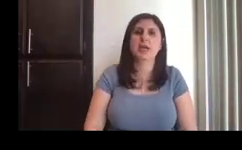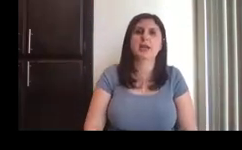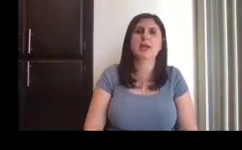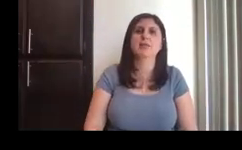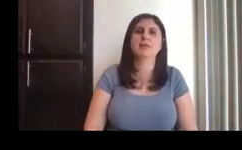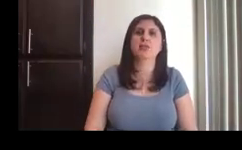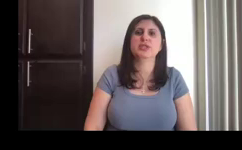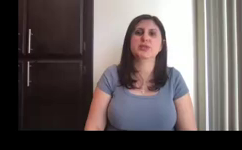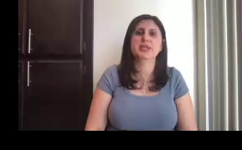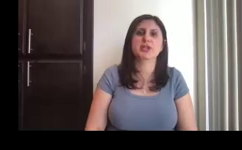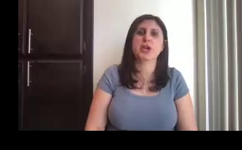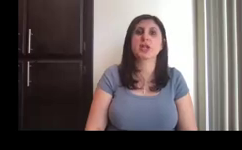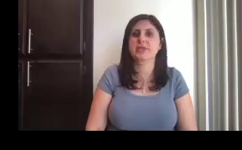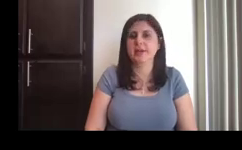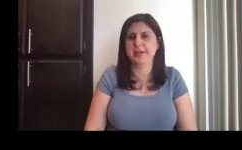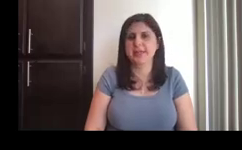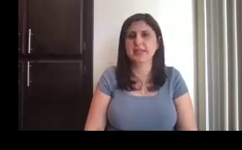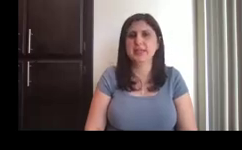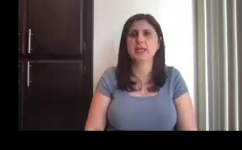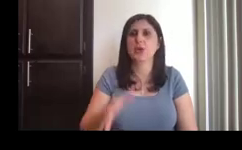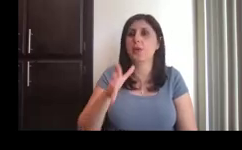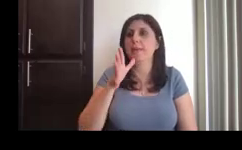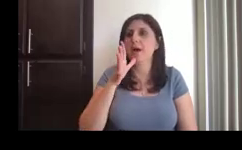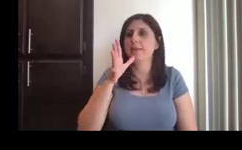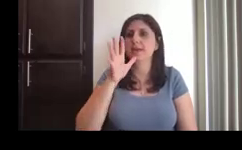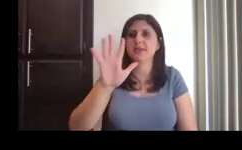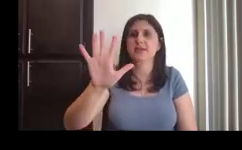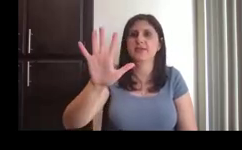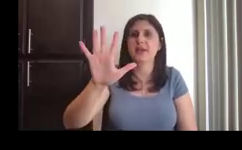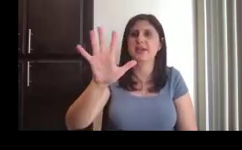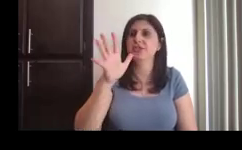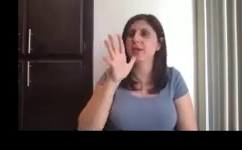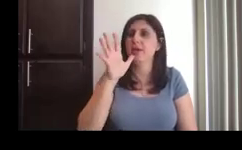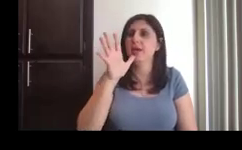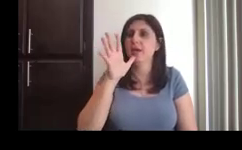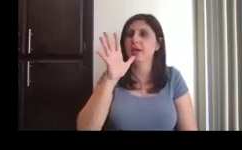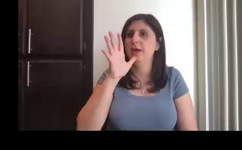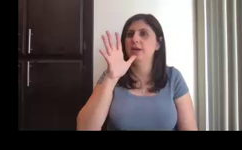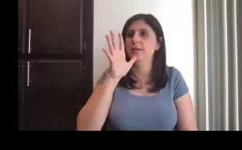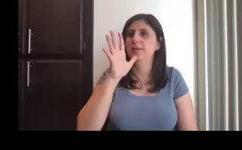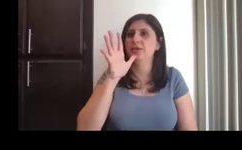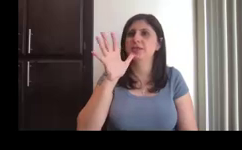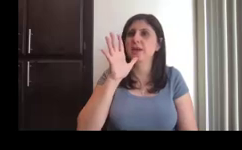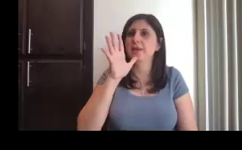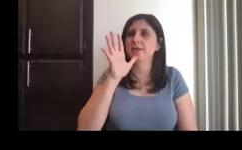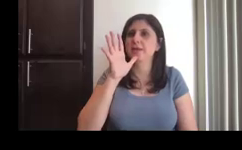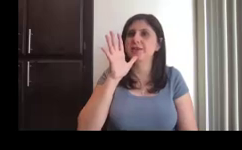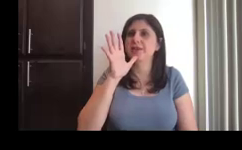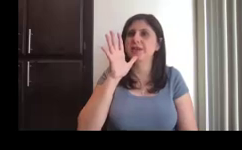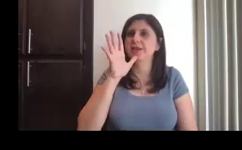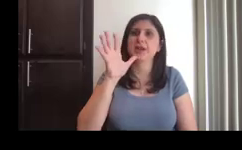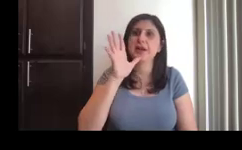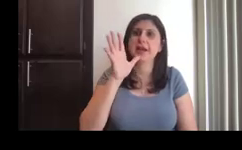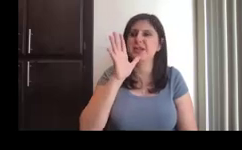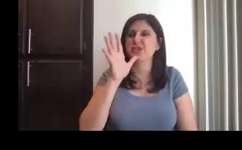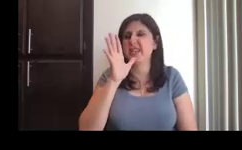help you a lot once we learn all of the family signs. So mom, 5-hand shape. Mom, you could tap it, you could leave